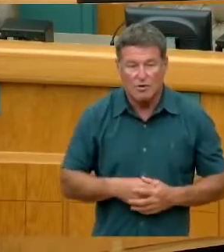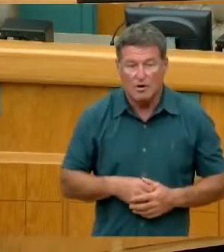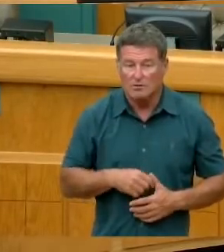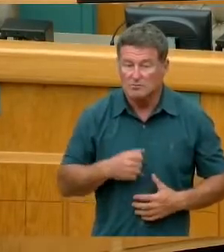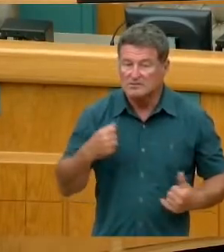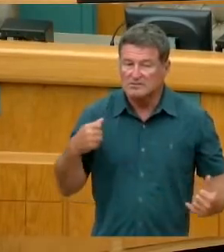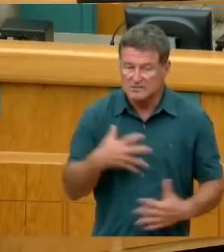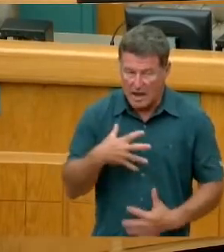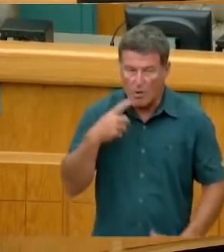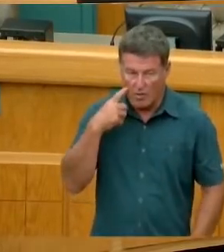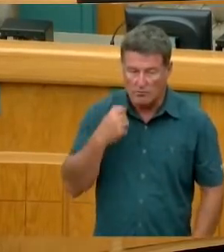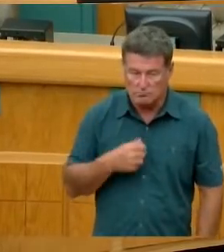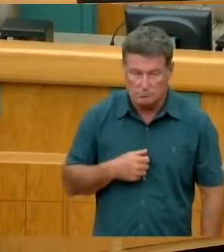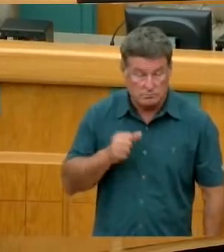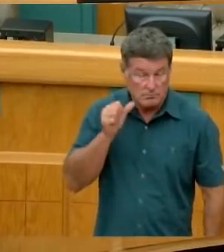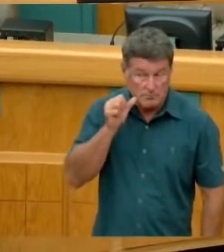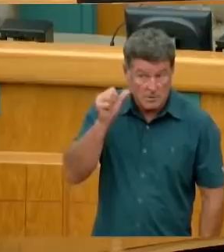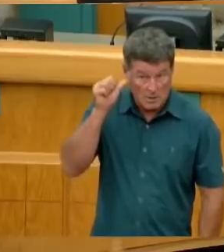grim thought.